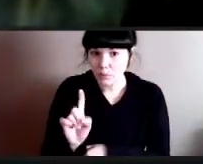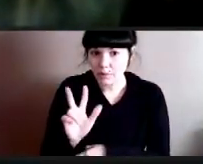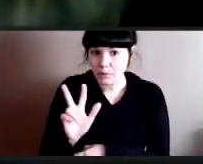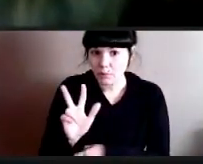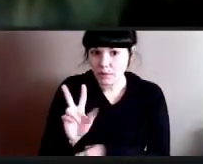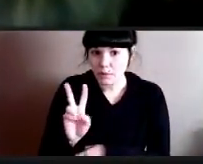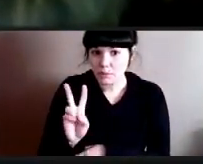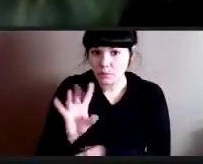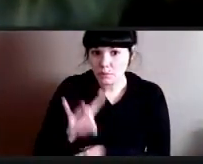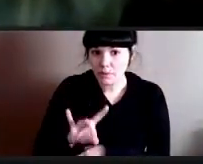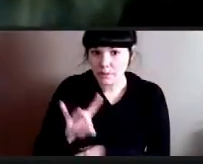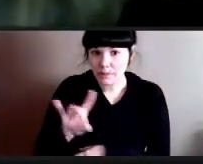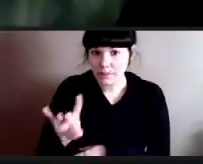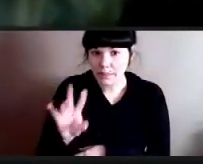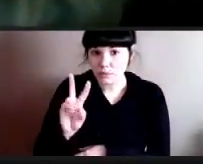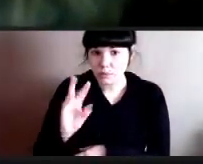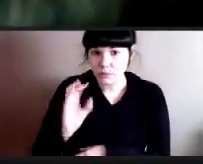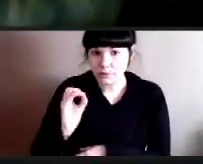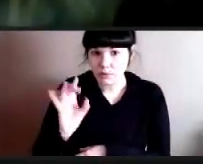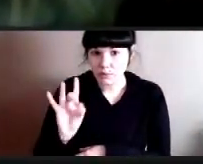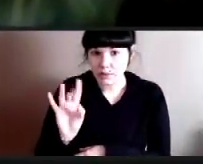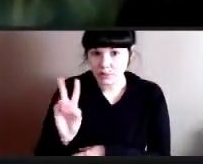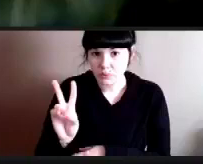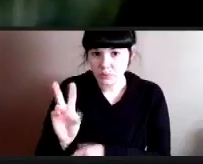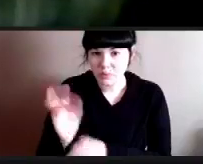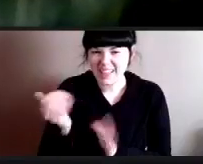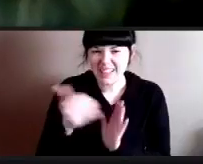313-288-2082. Again, that number is